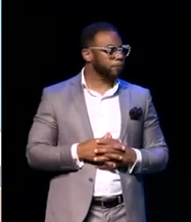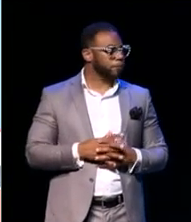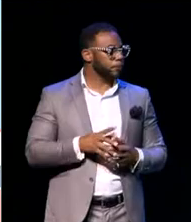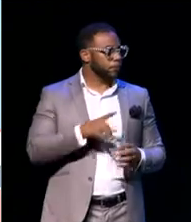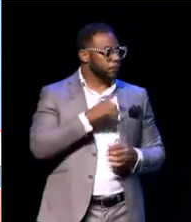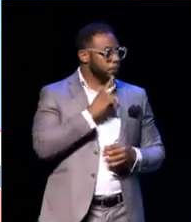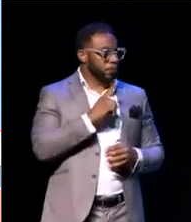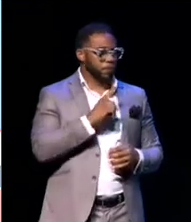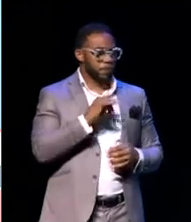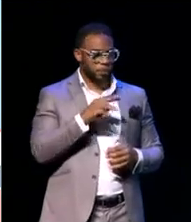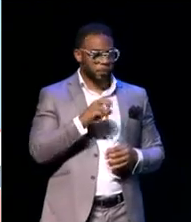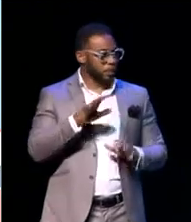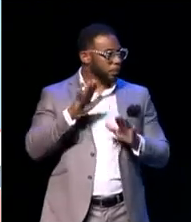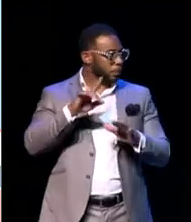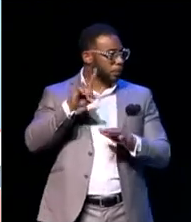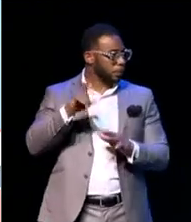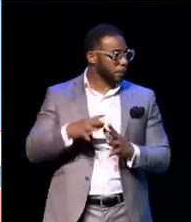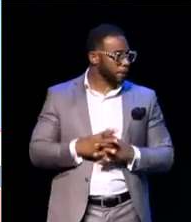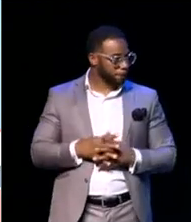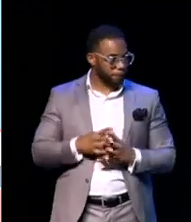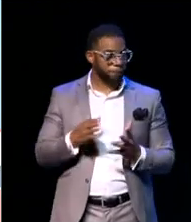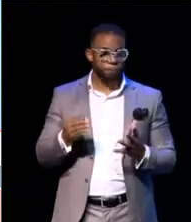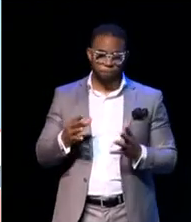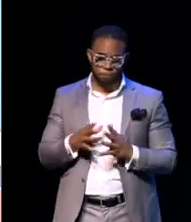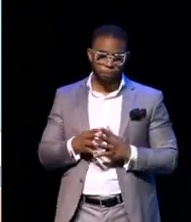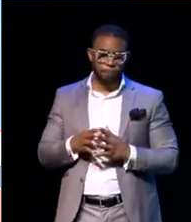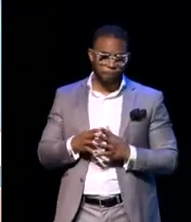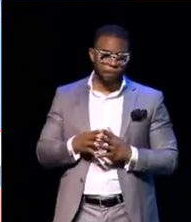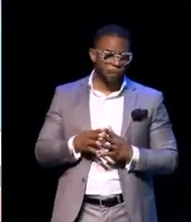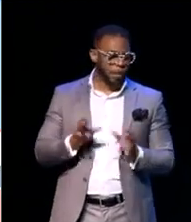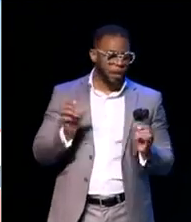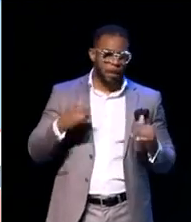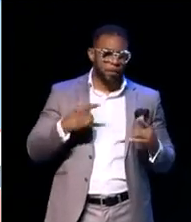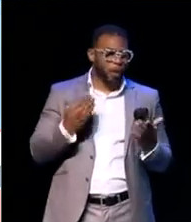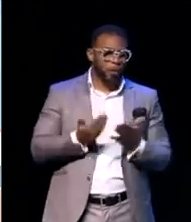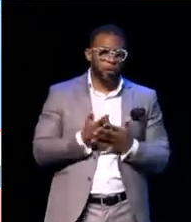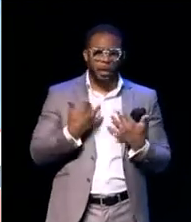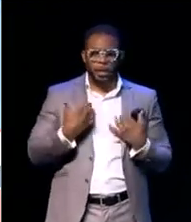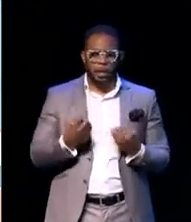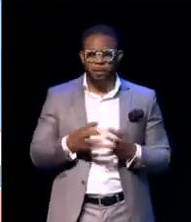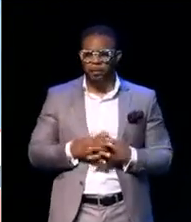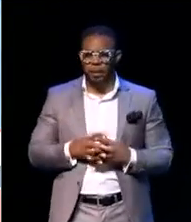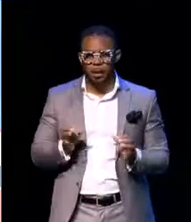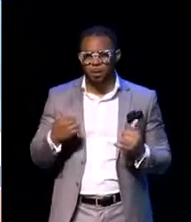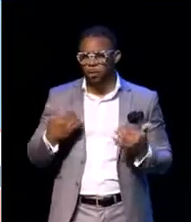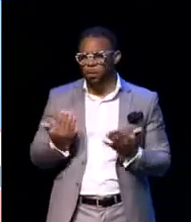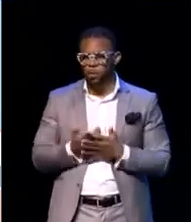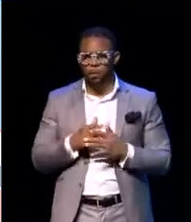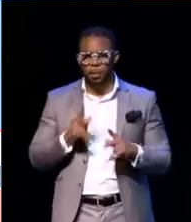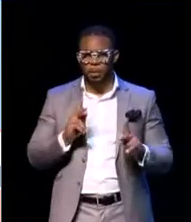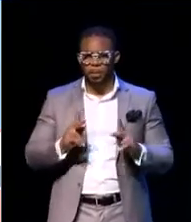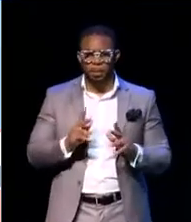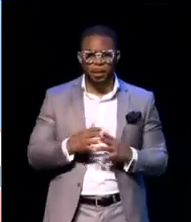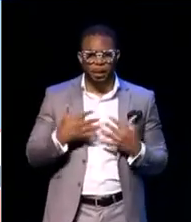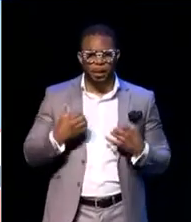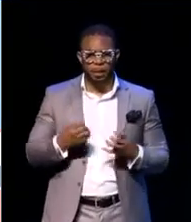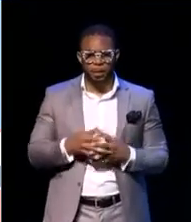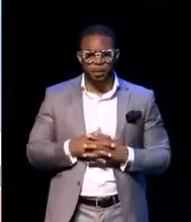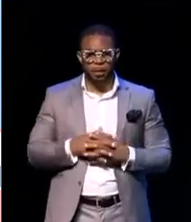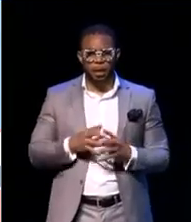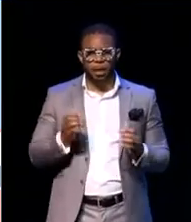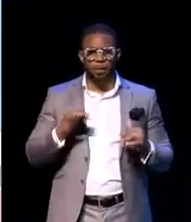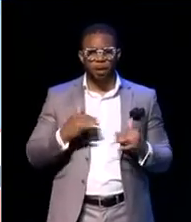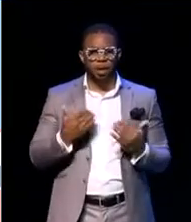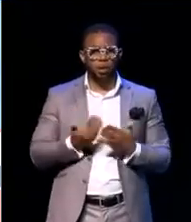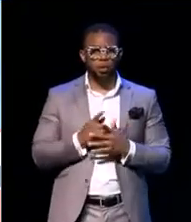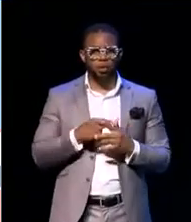it's an excellent question. And, none of us are new to health. None of us are new to population health. And none